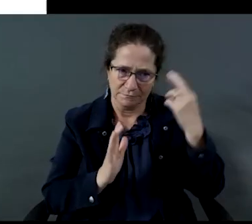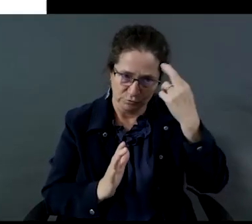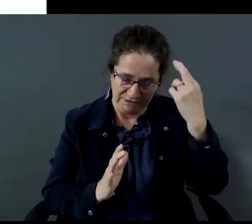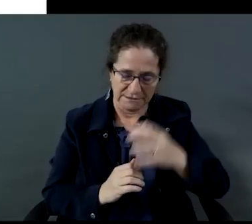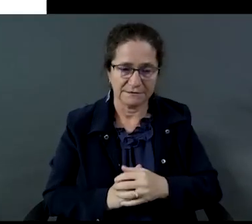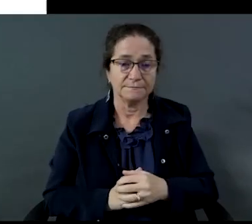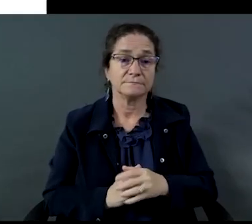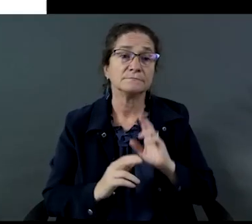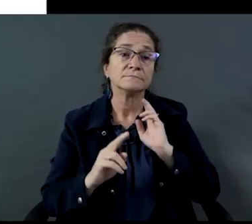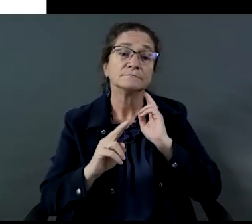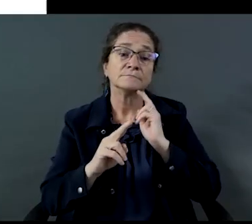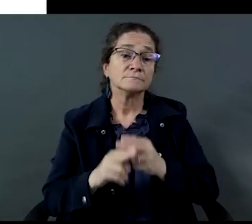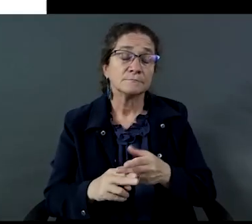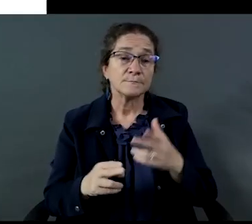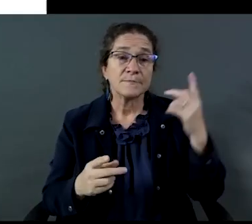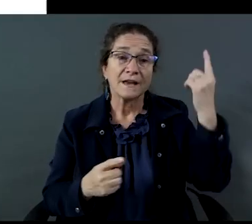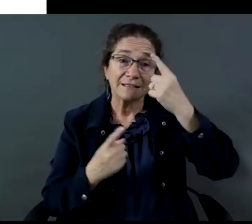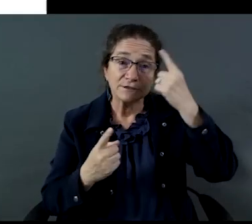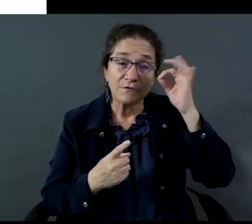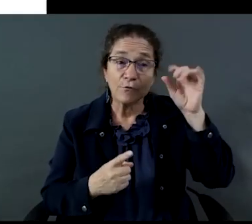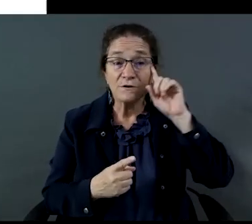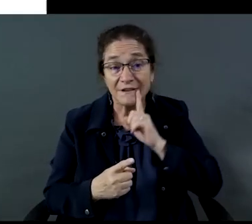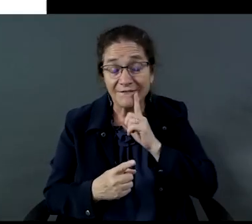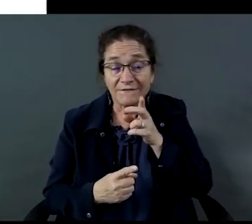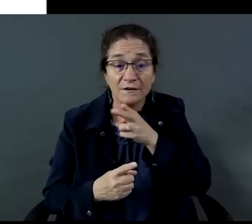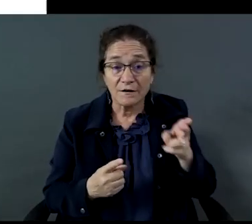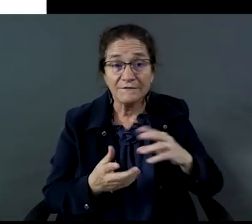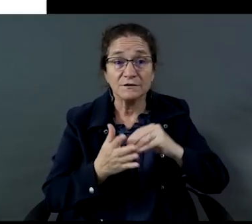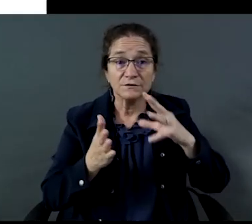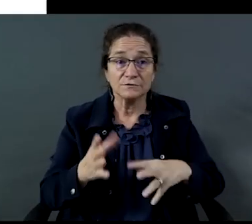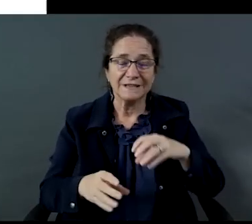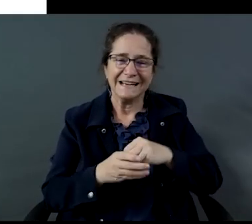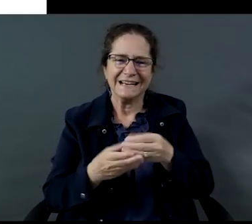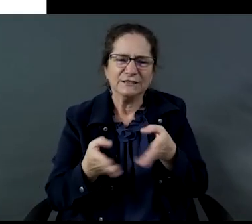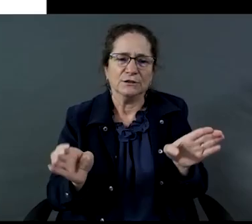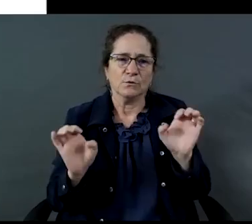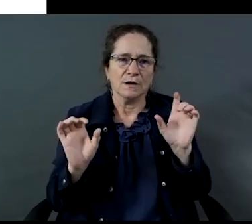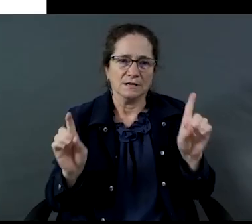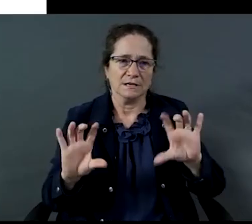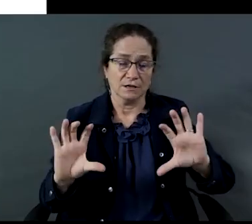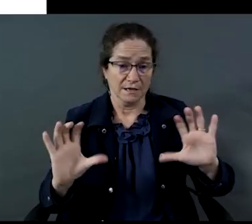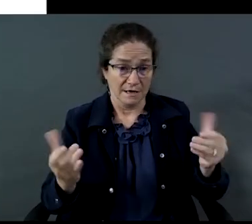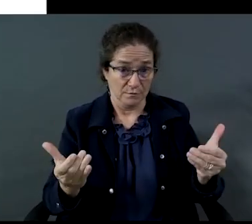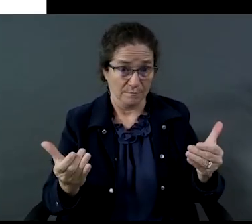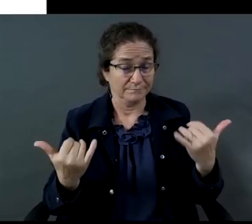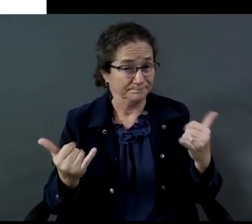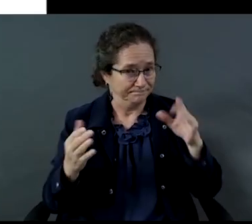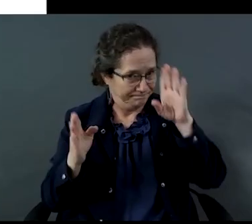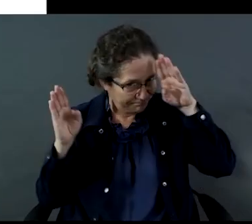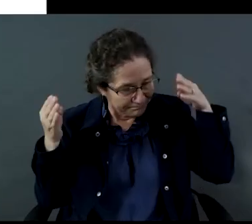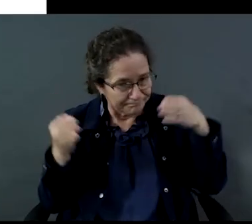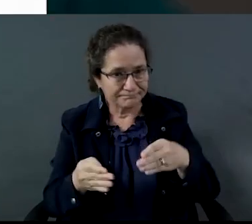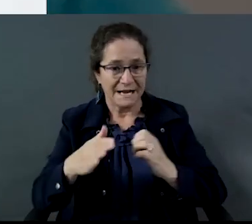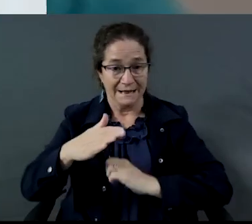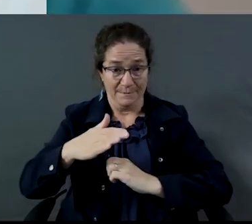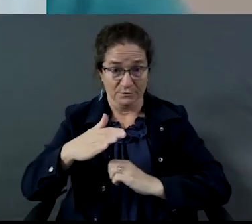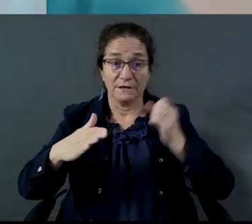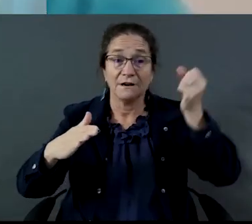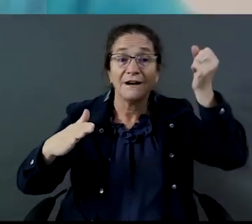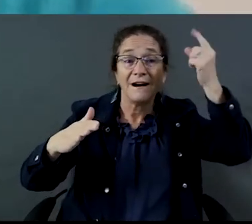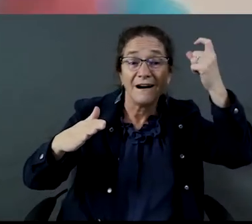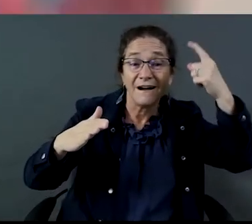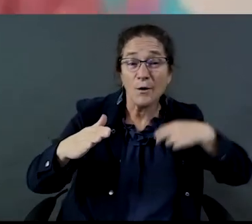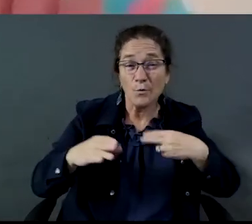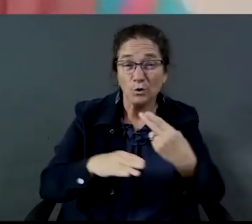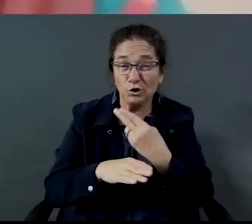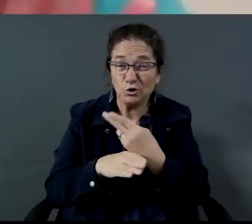Considerations for deaf and hard of hearing learners in the general education classroom. This is the elementary edition. I'm going to try to be mindful of using both